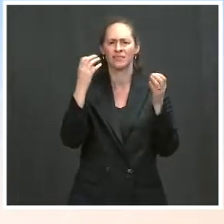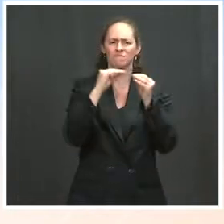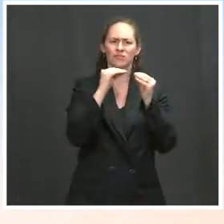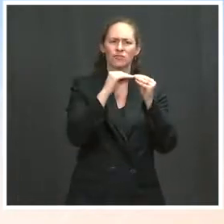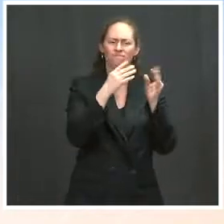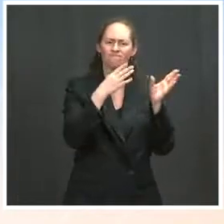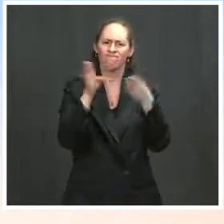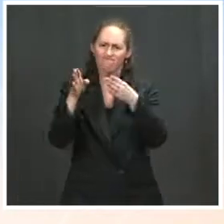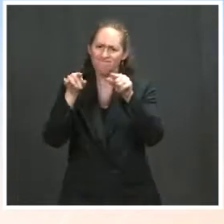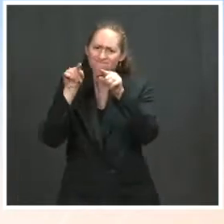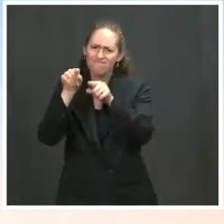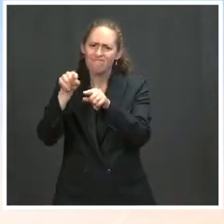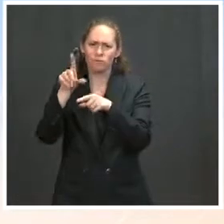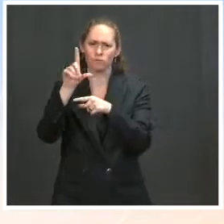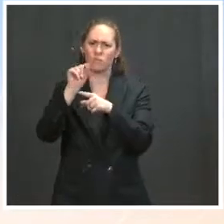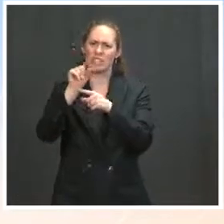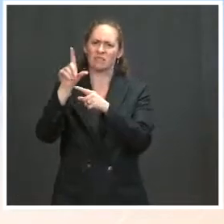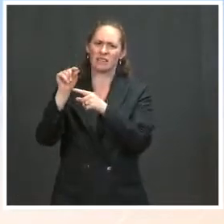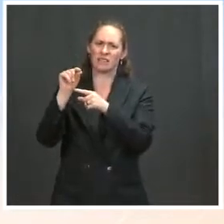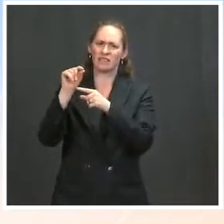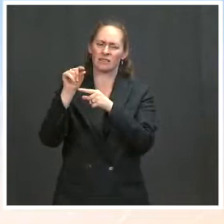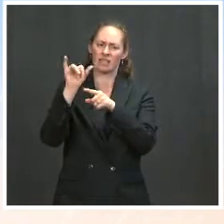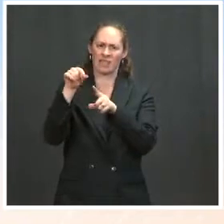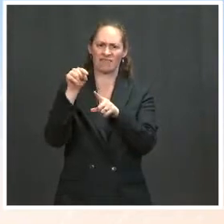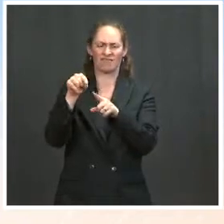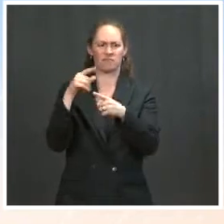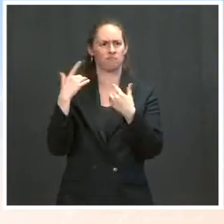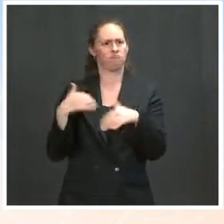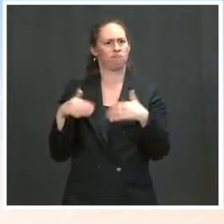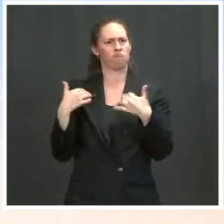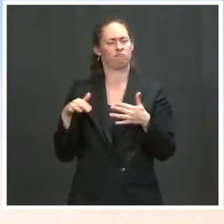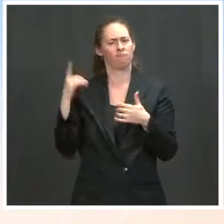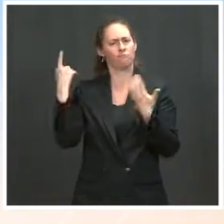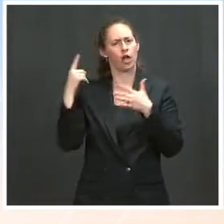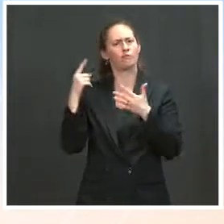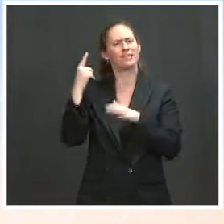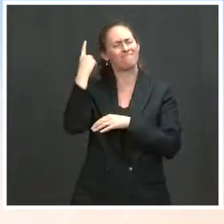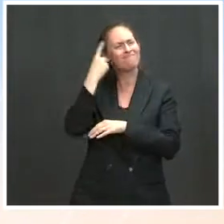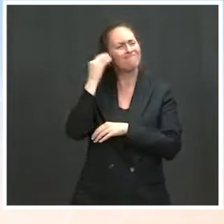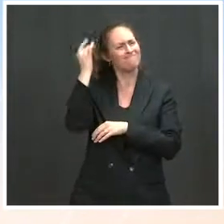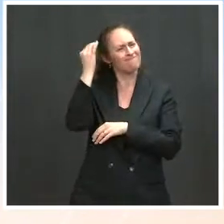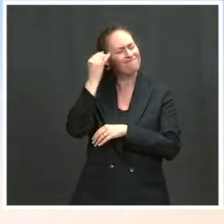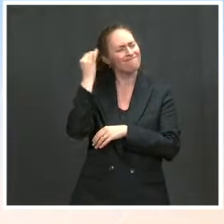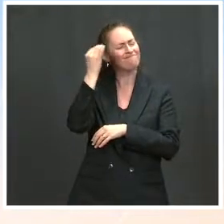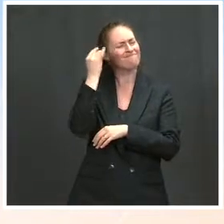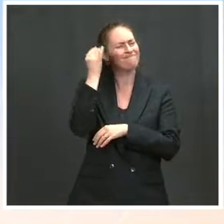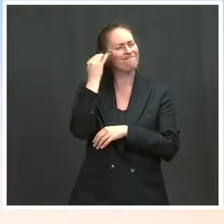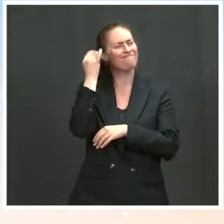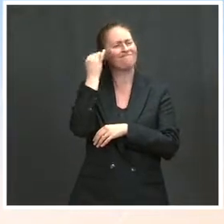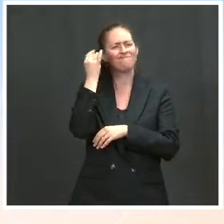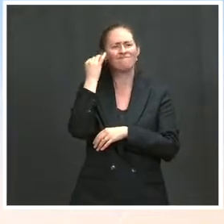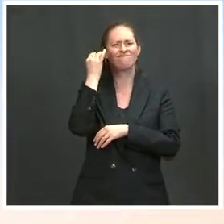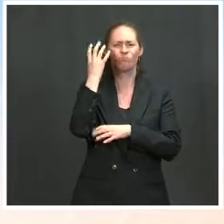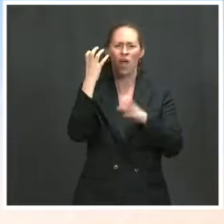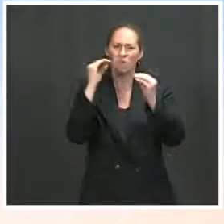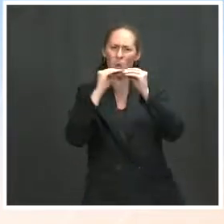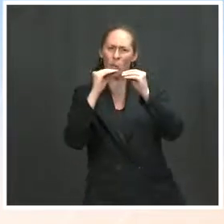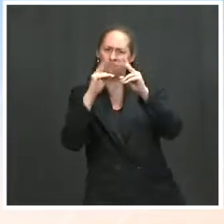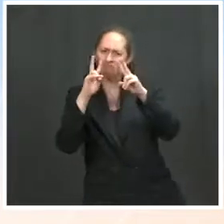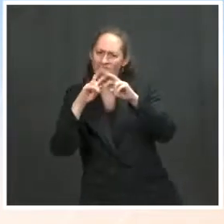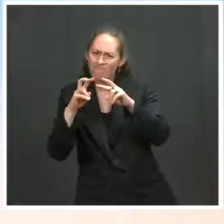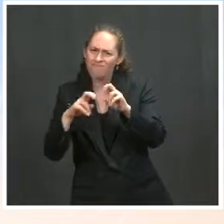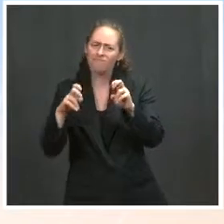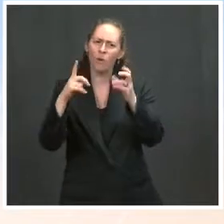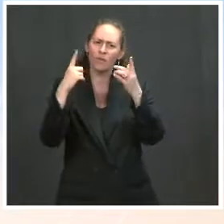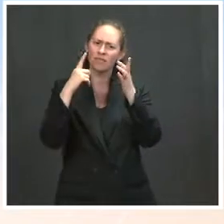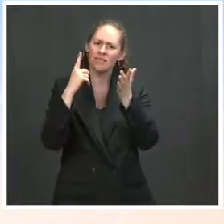is an issue that has been a top of mind, and that he wanted to dig into and make sure that we really get to the bottom of how we got